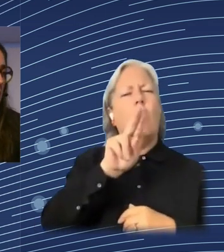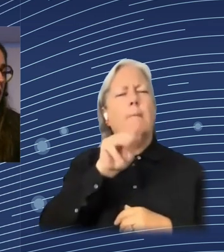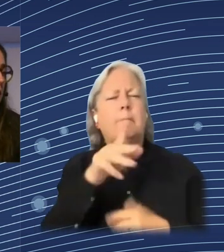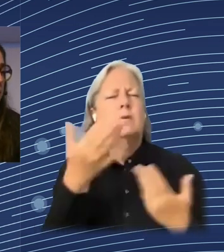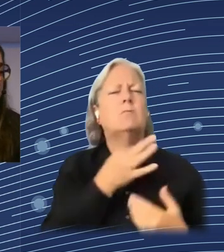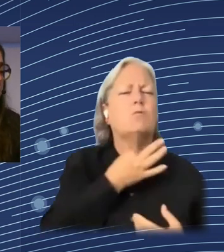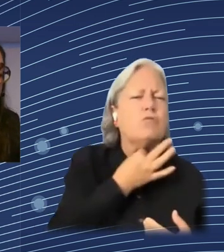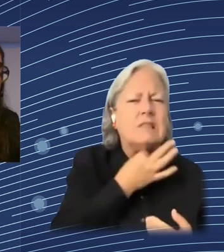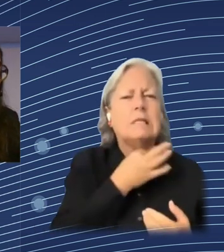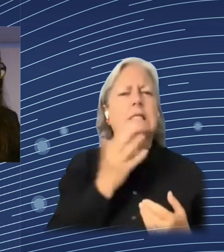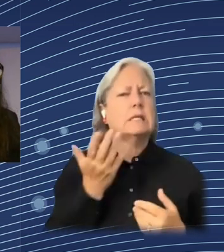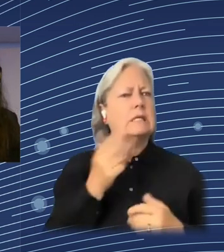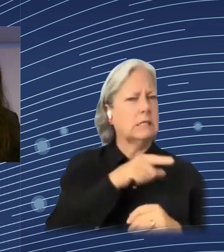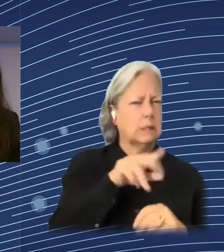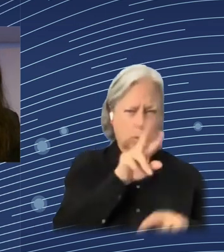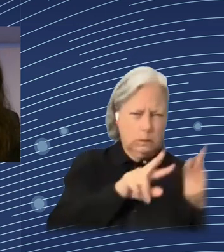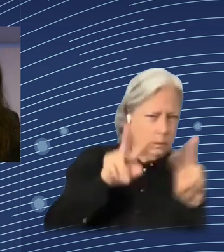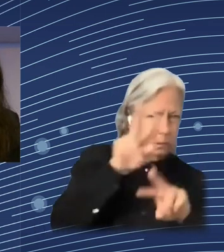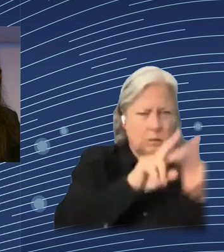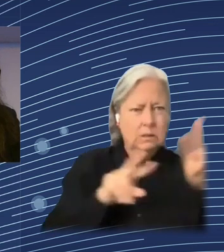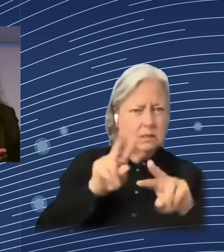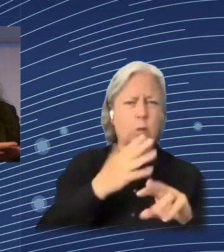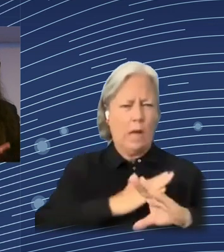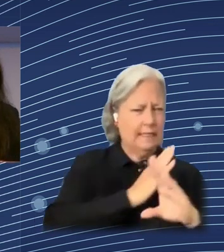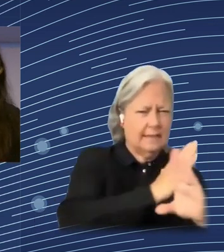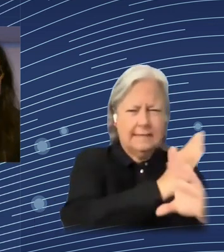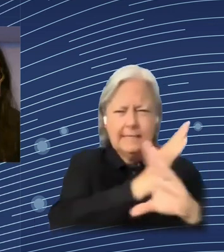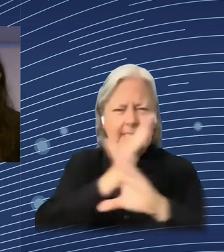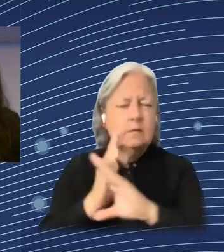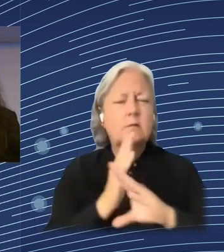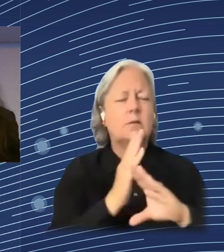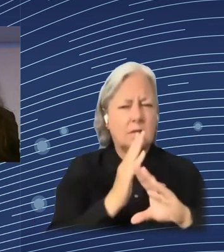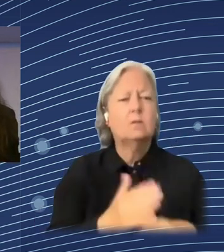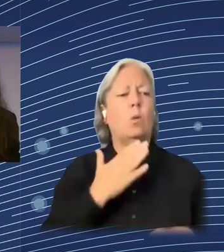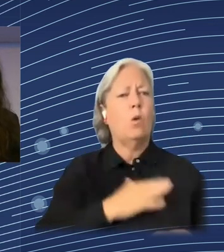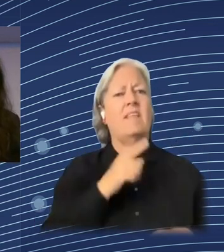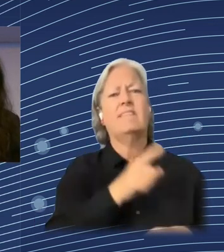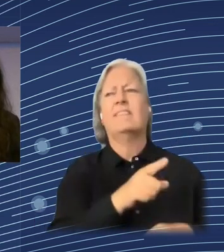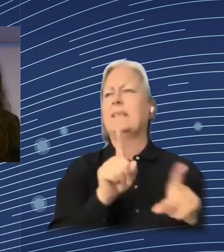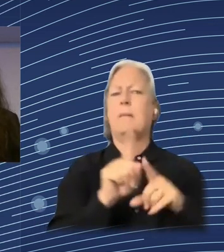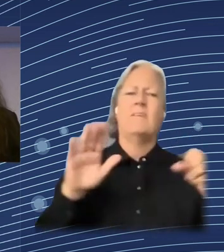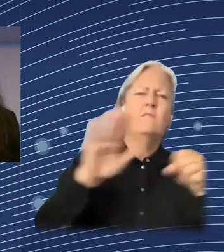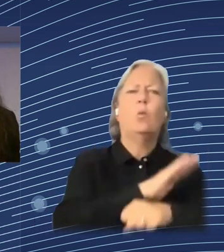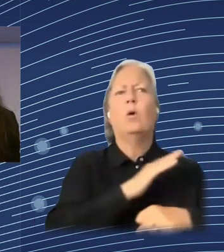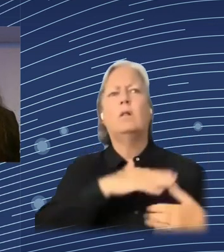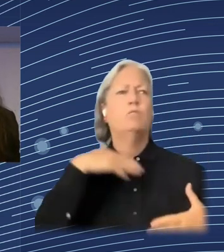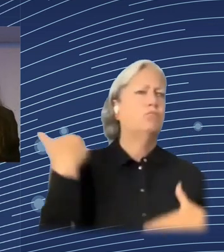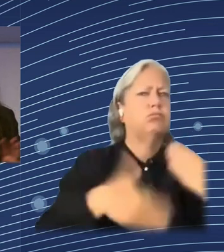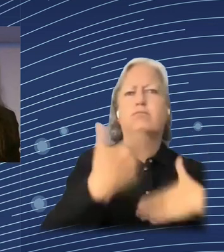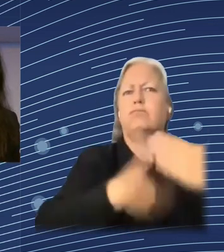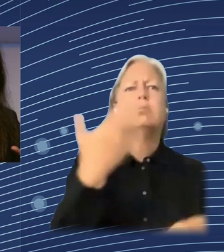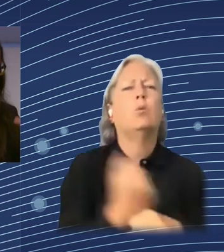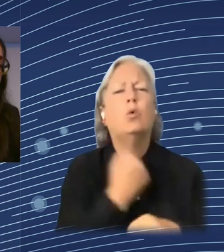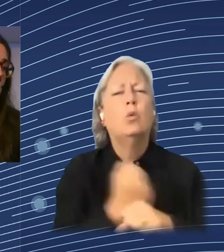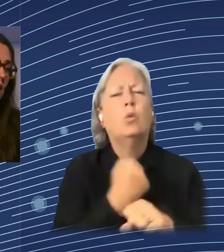already prepared to be like to fully operate or that was already operating.